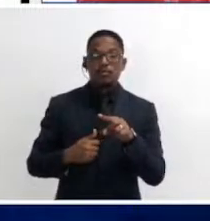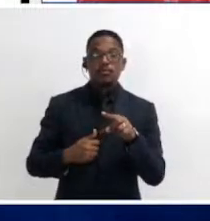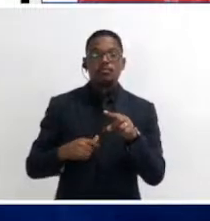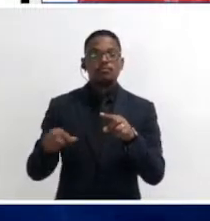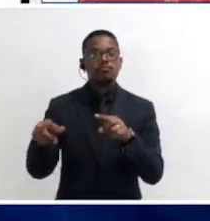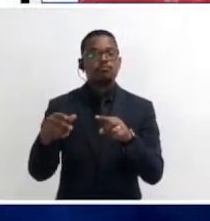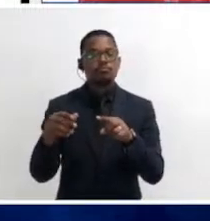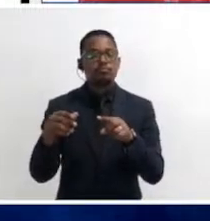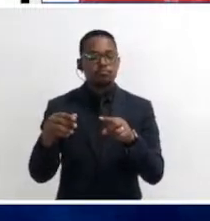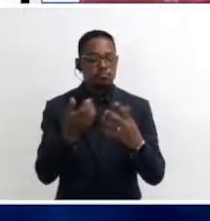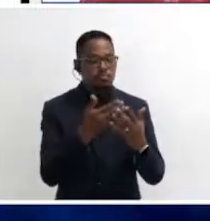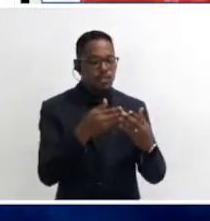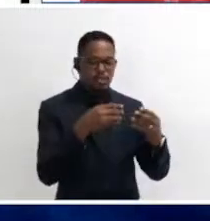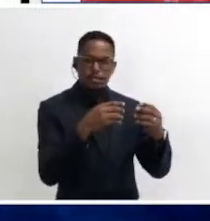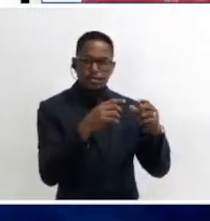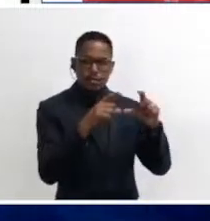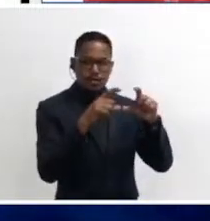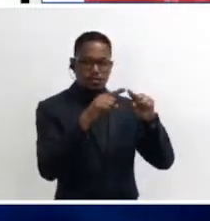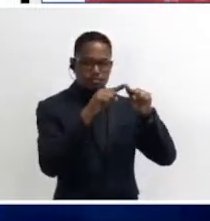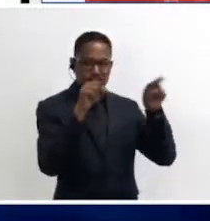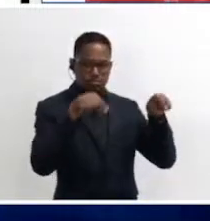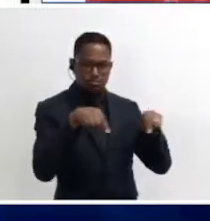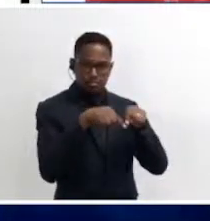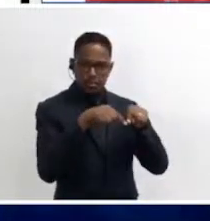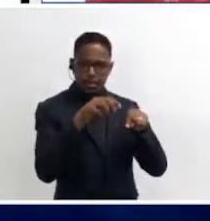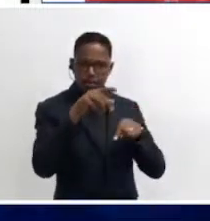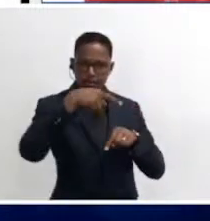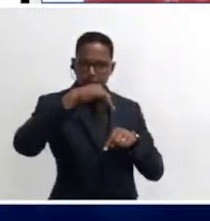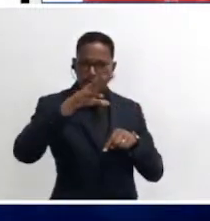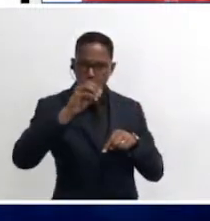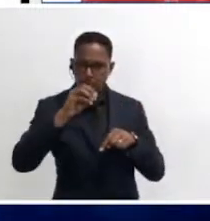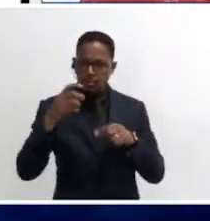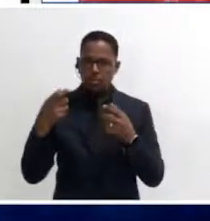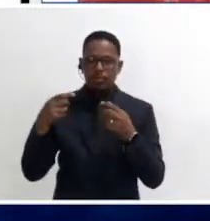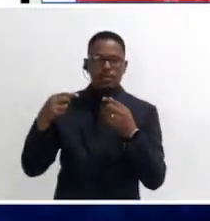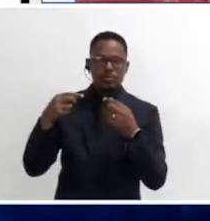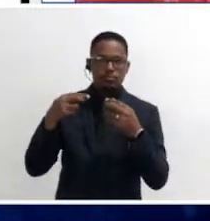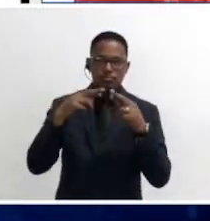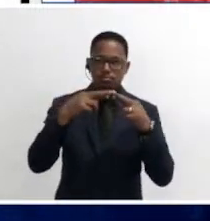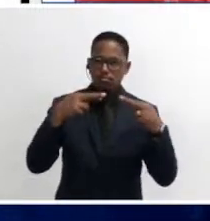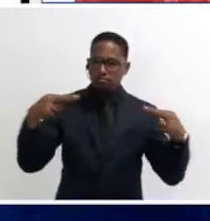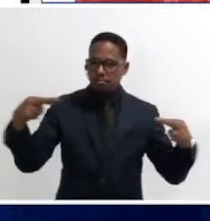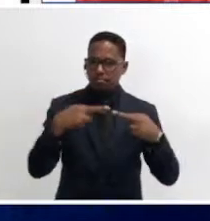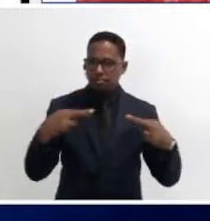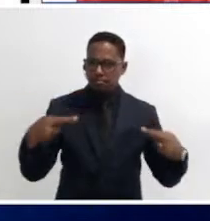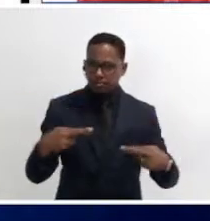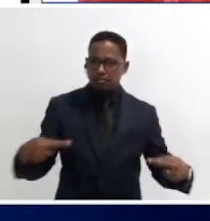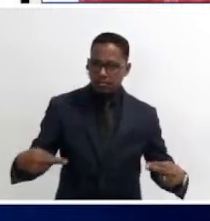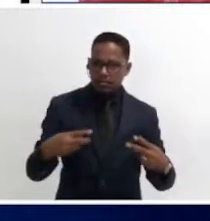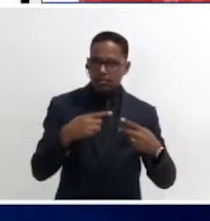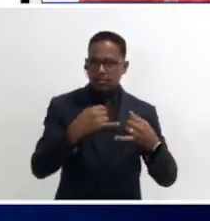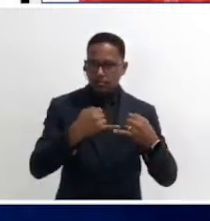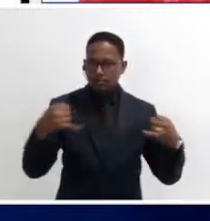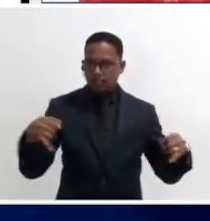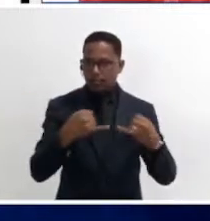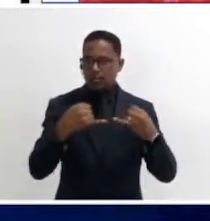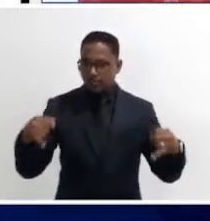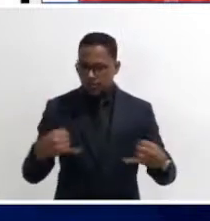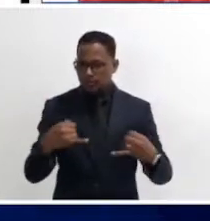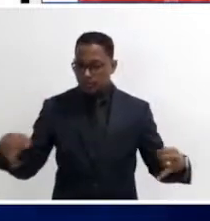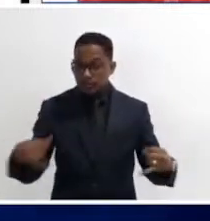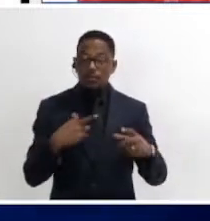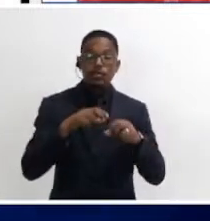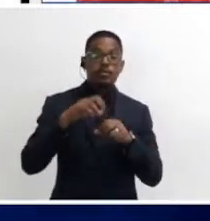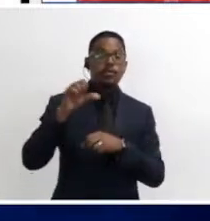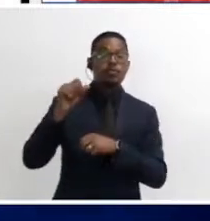left, and then flip chip bumps and bumps on the substrate on the right.